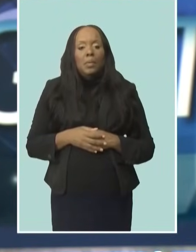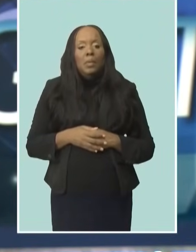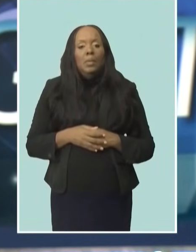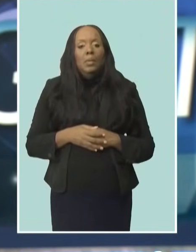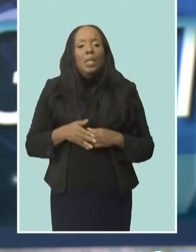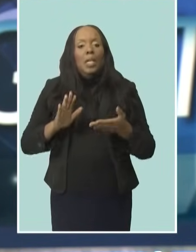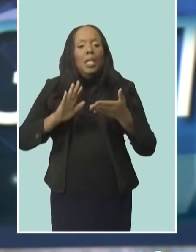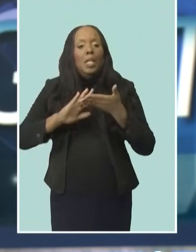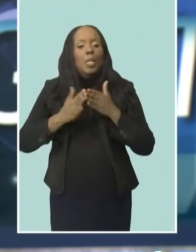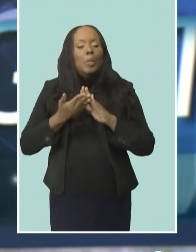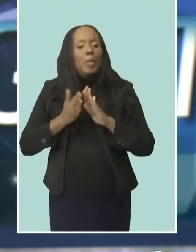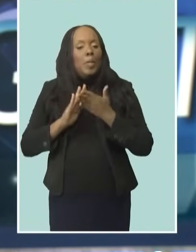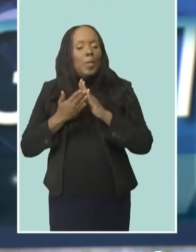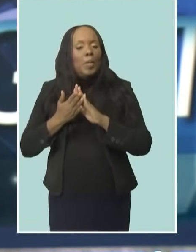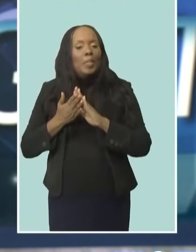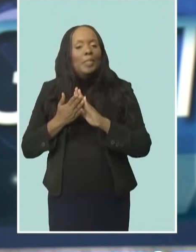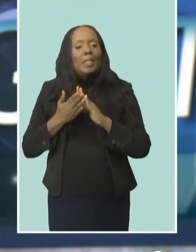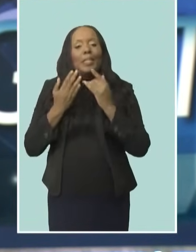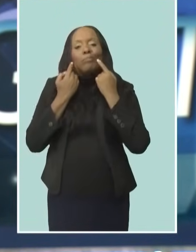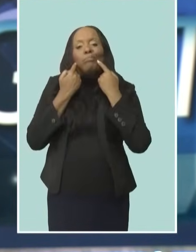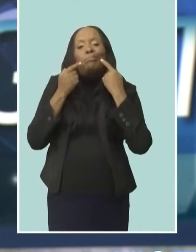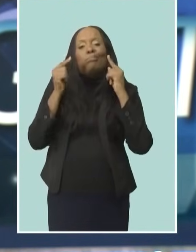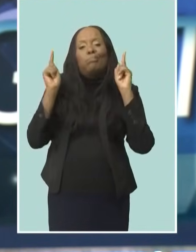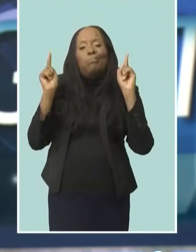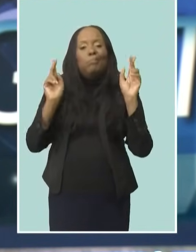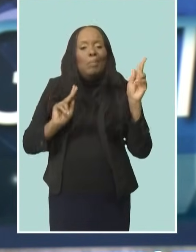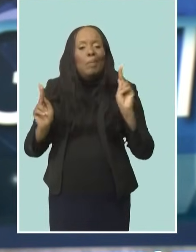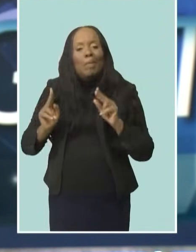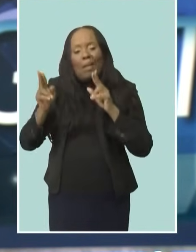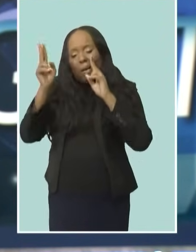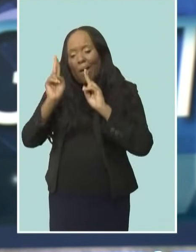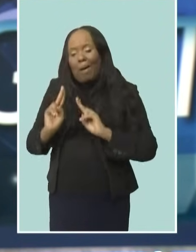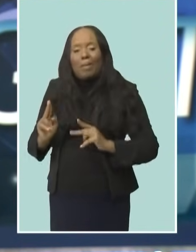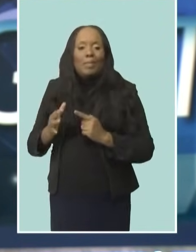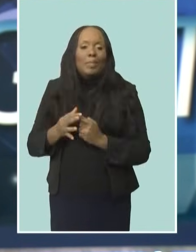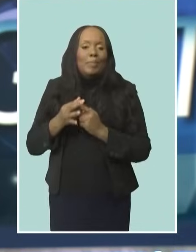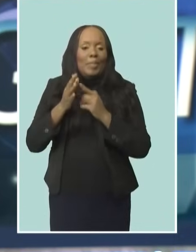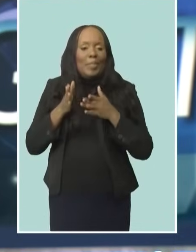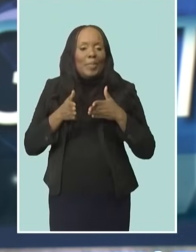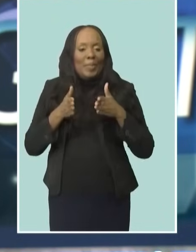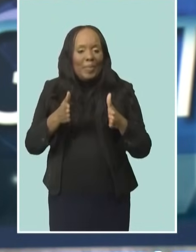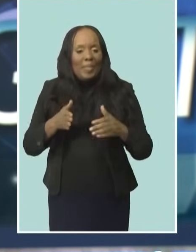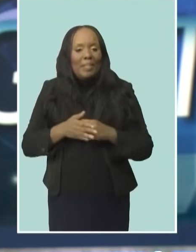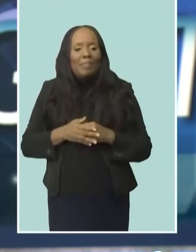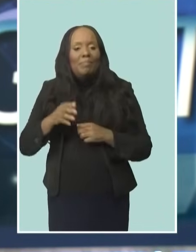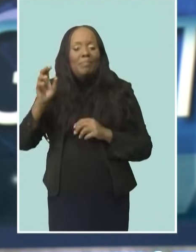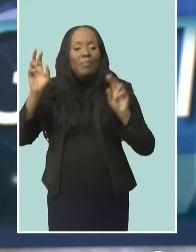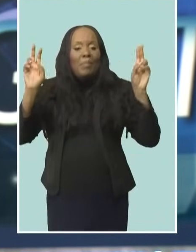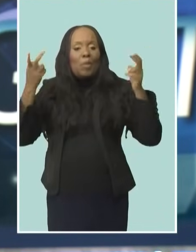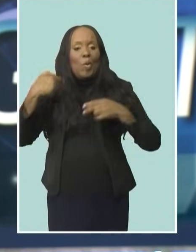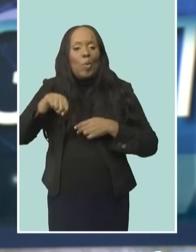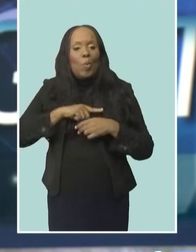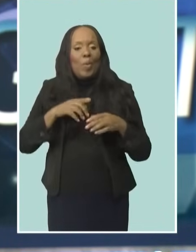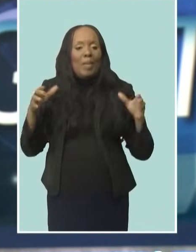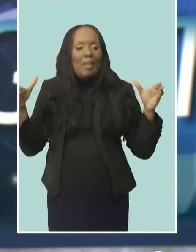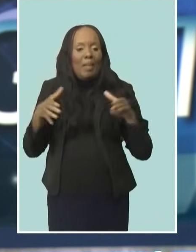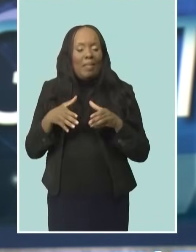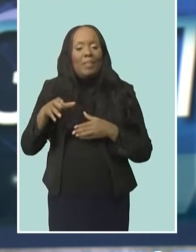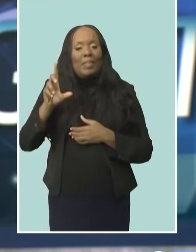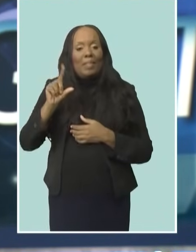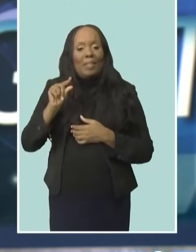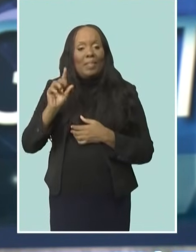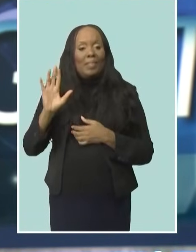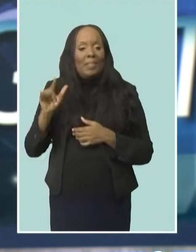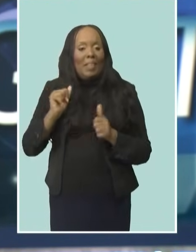Community legends from the parish of St. John have been honoured in a special way. As part of the parish's month of Regathering